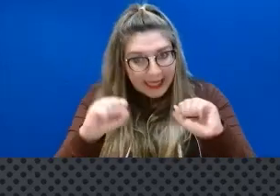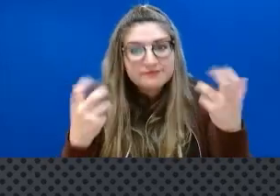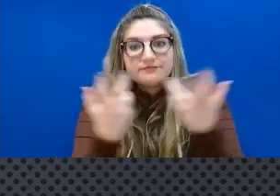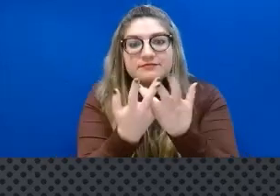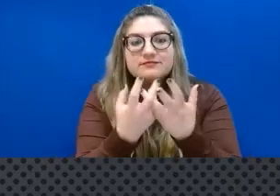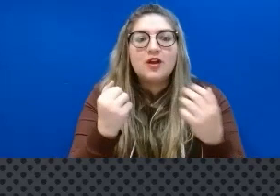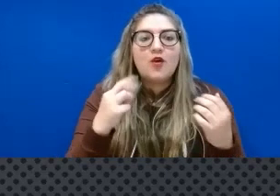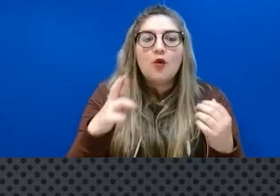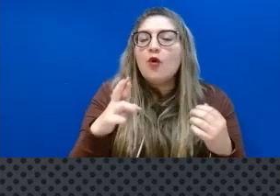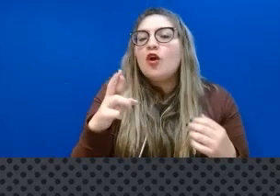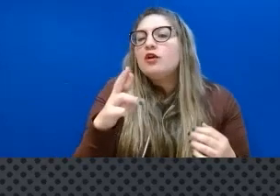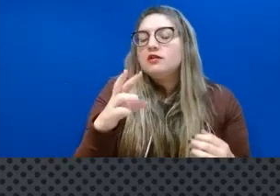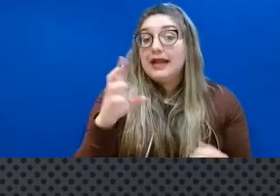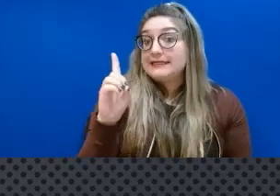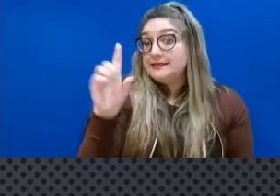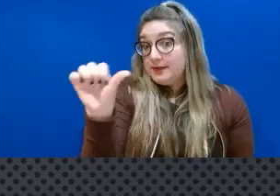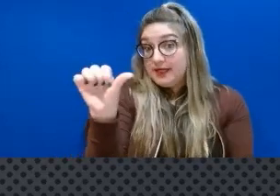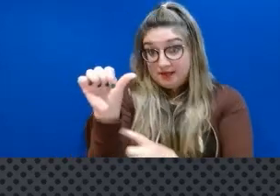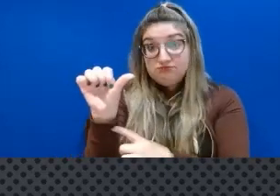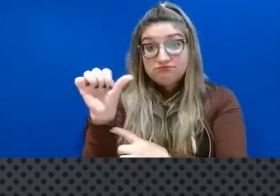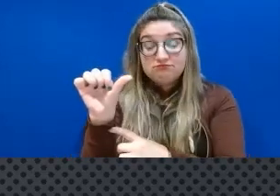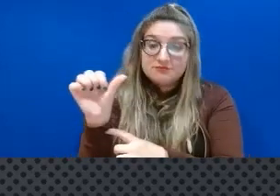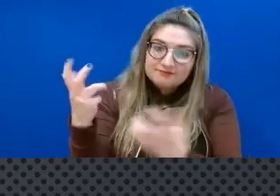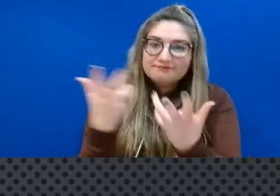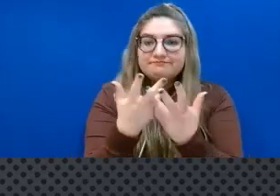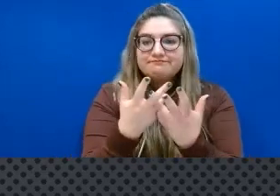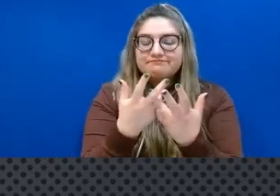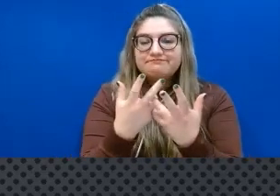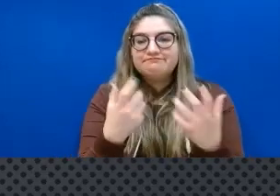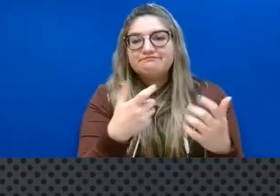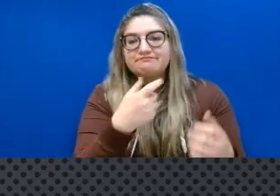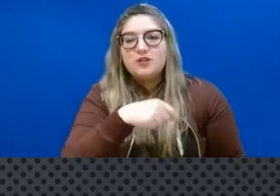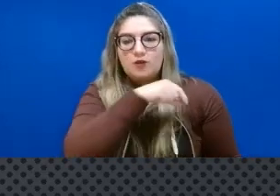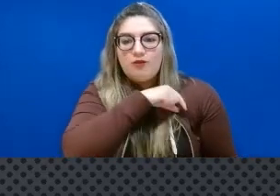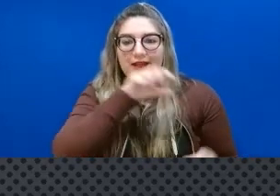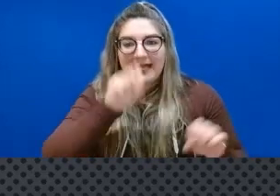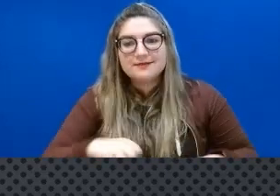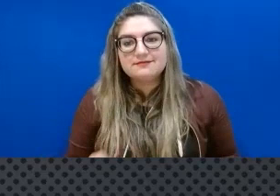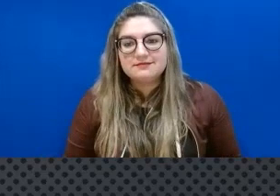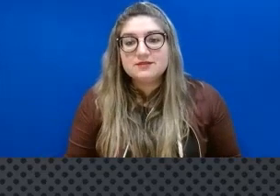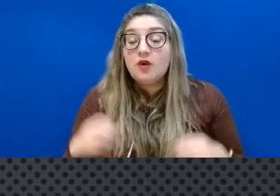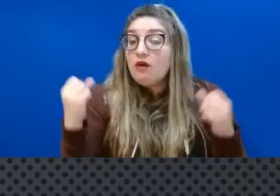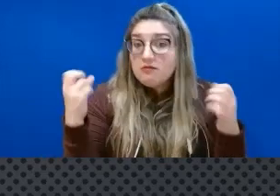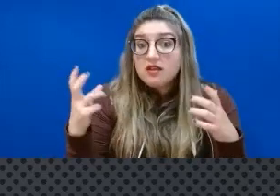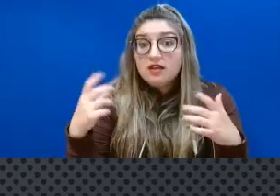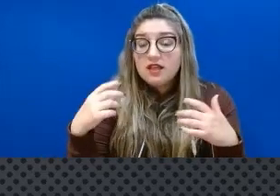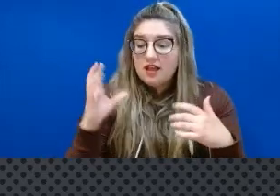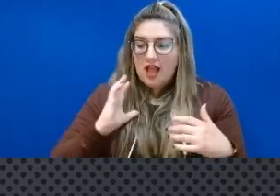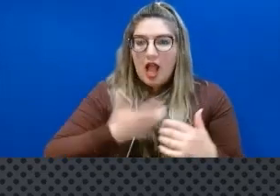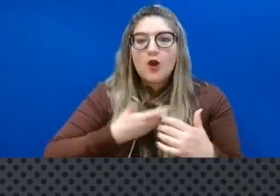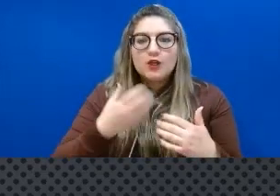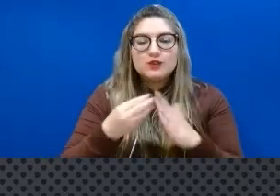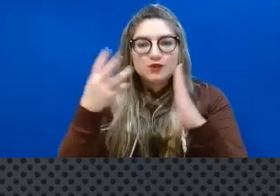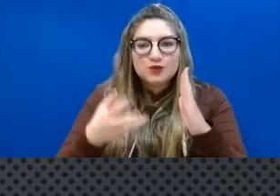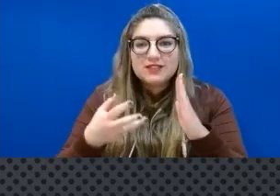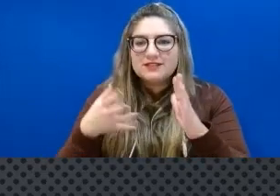them. So sometimes we have students who may not meet the income threshold and they're not first generation, but in our conversation, there's talks